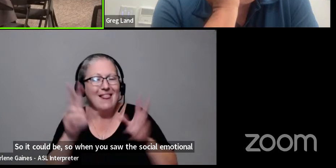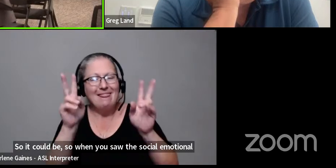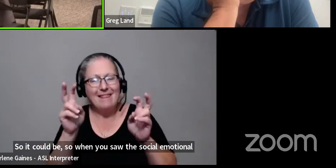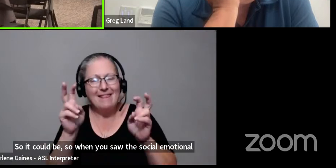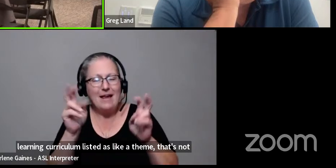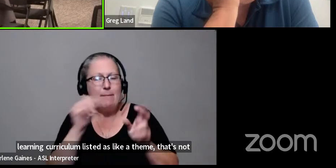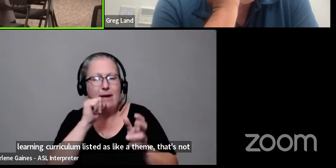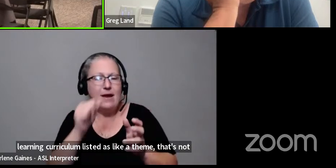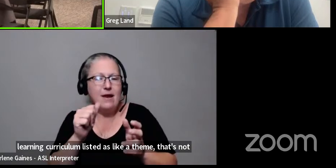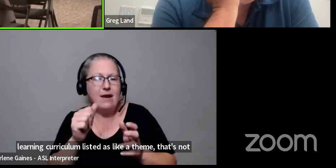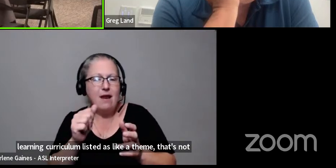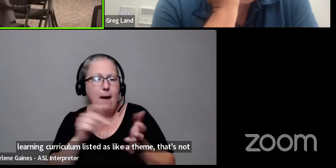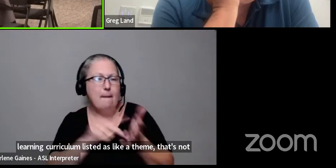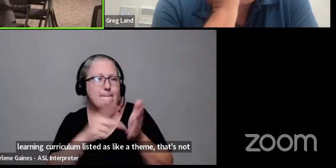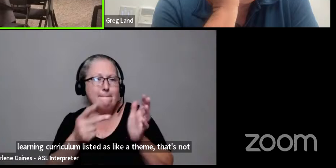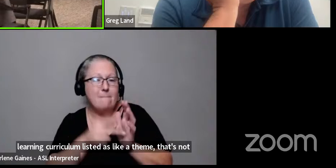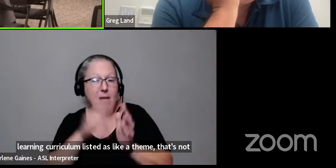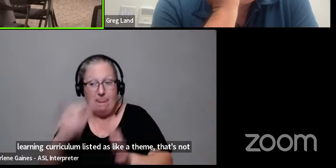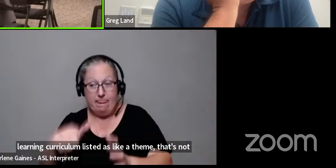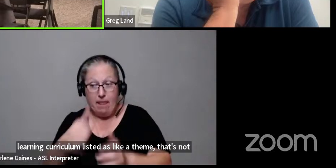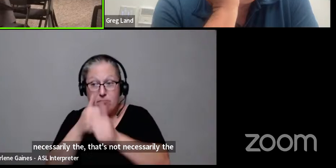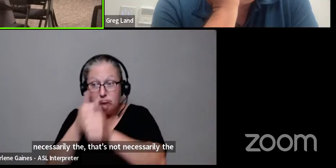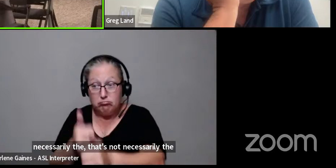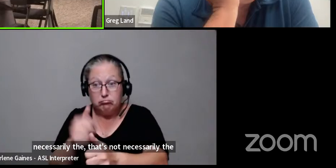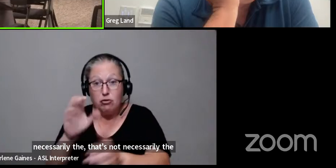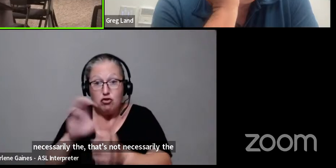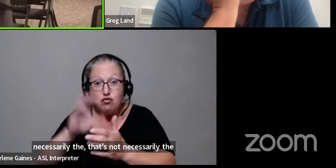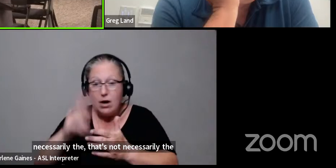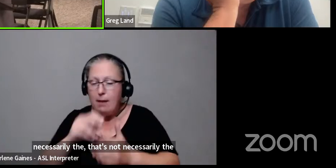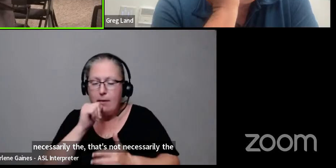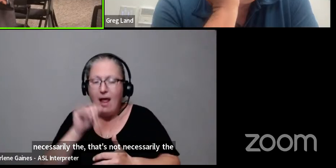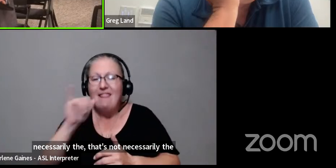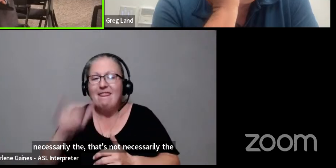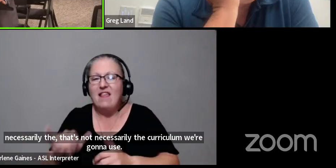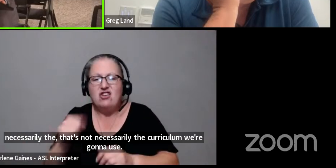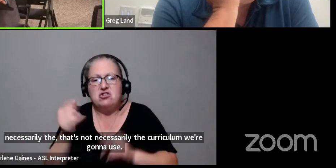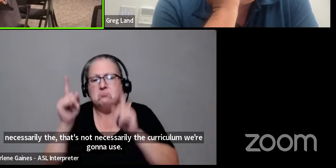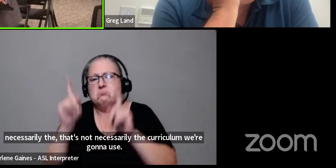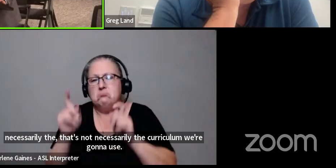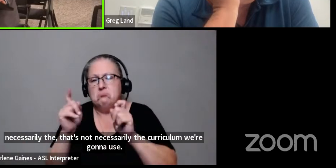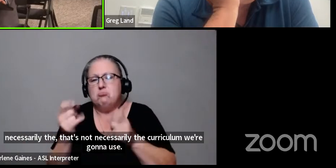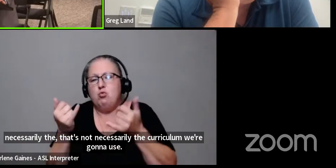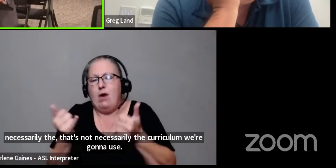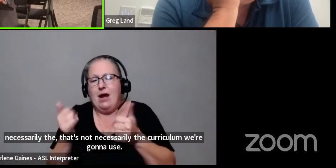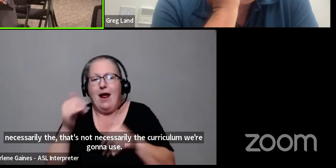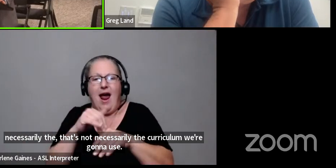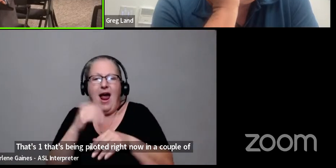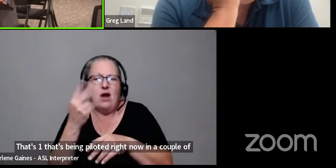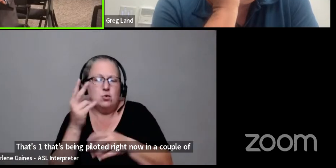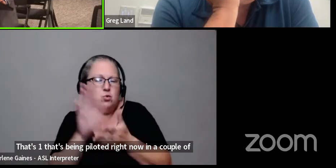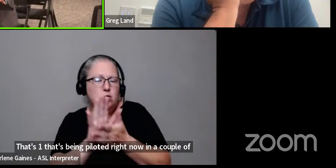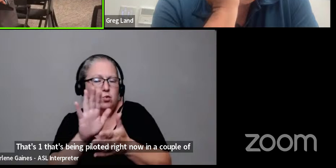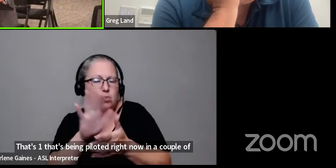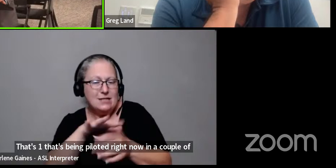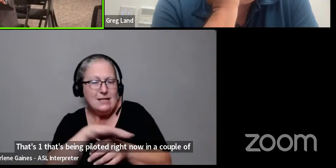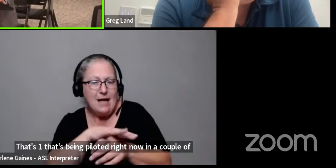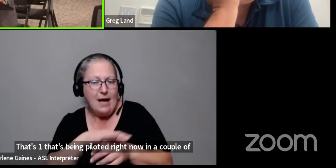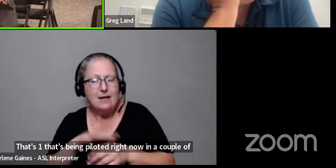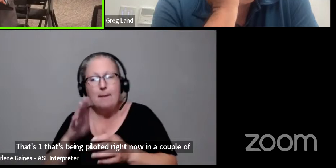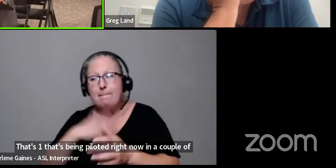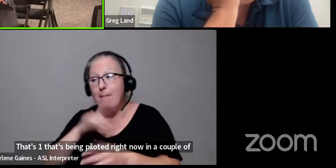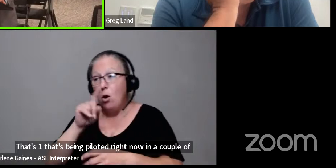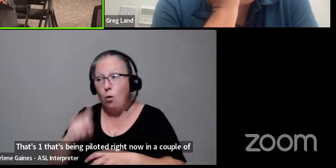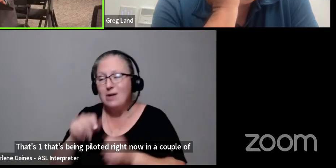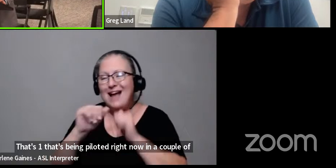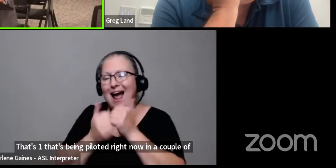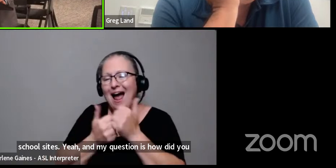necessarily the curriculum we're going to use. That's one that's being piloted right now in a couple of school sites. Yeah, and my question is, how